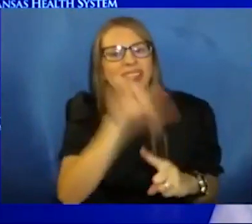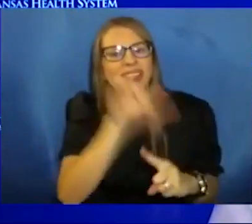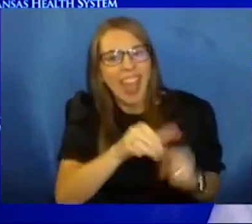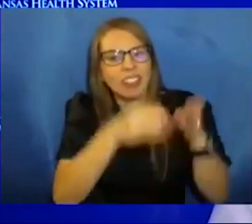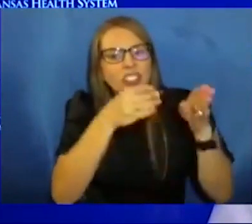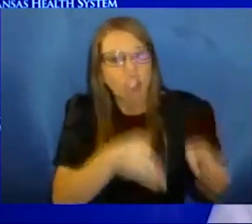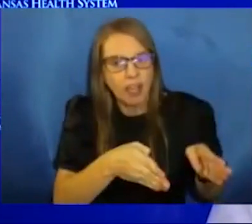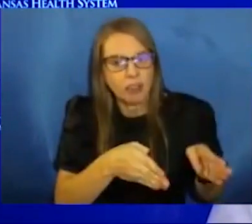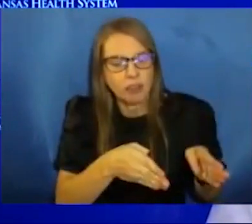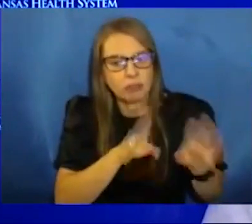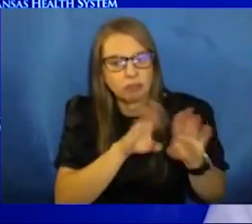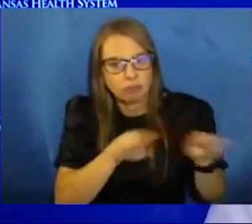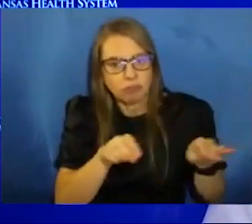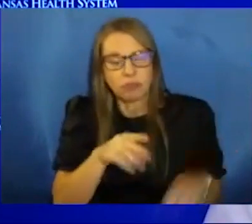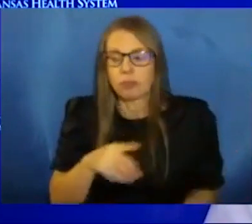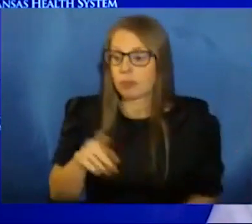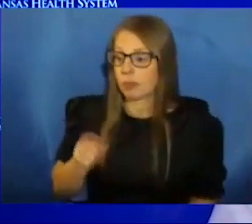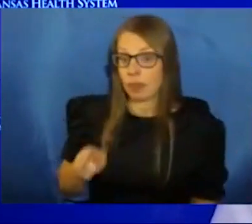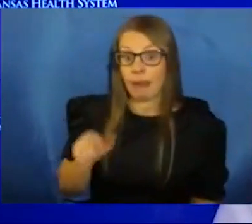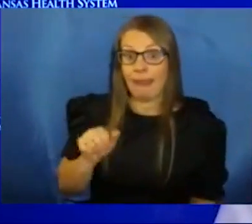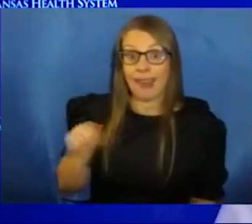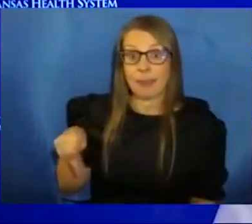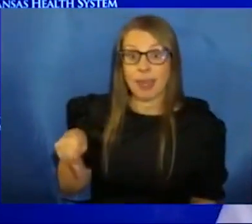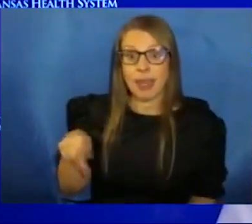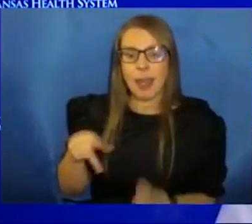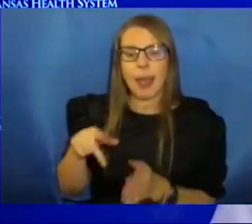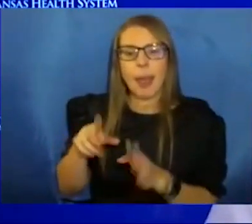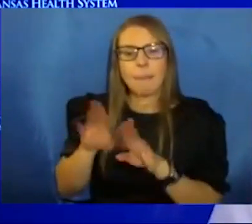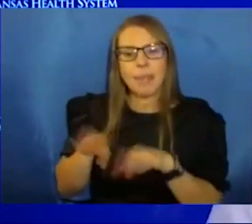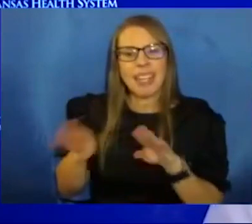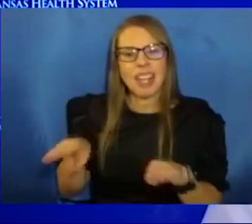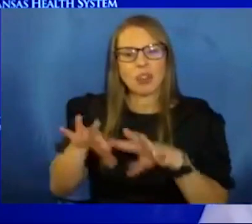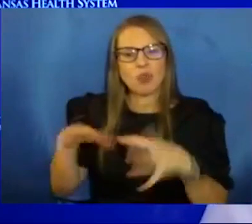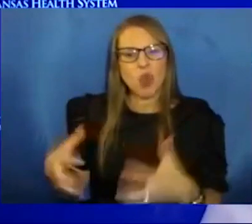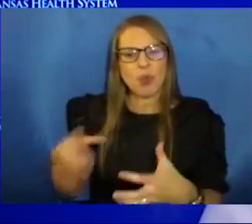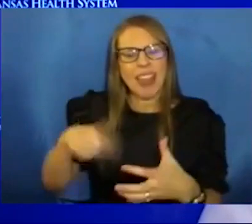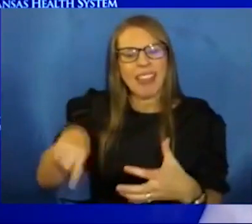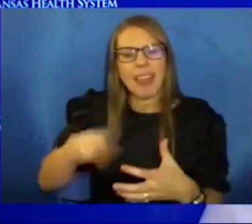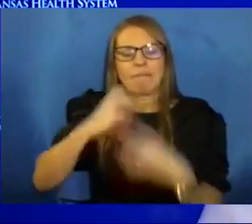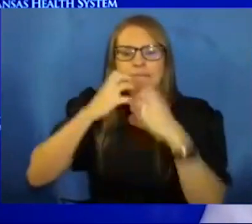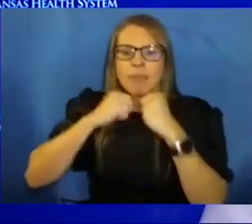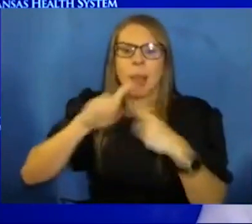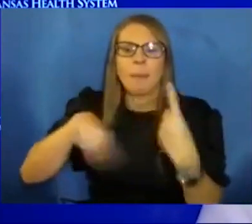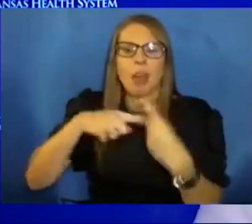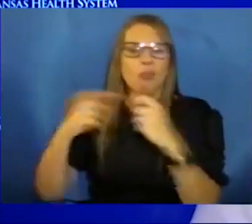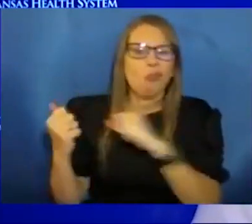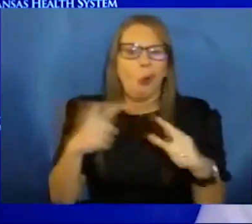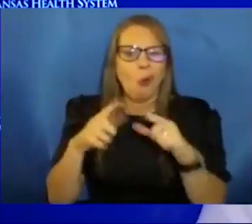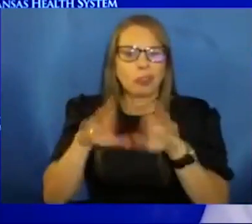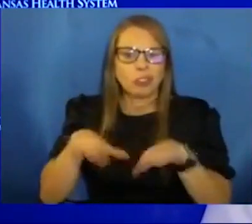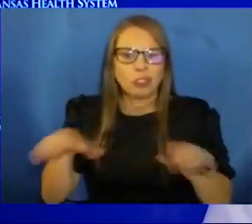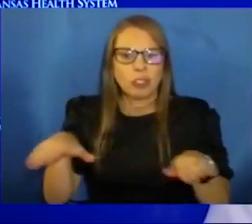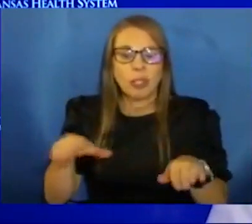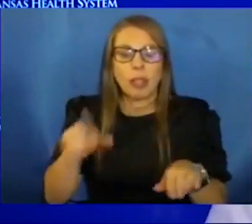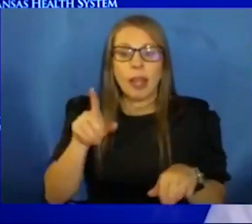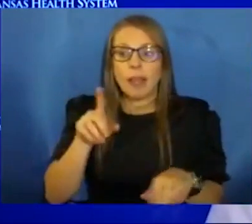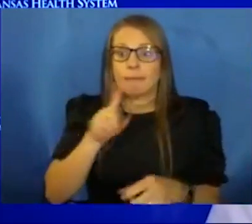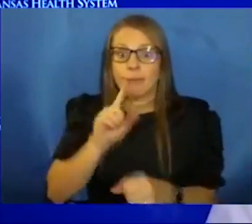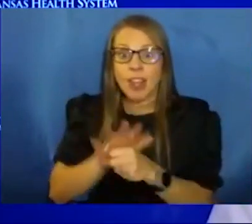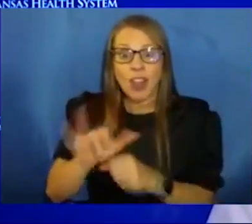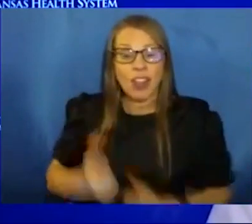need a mask on at those situations, but certainly in the classroom. So the ultimate answer is no, I don't think there's any harm